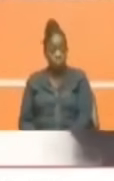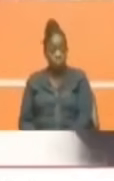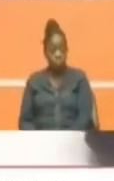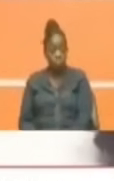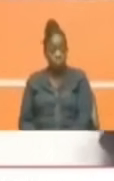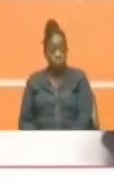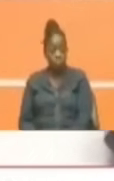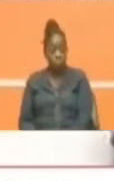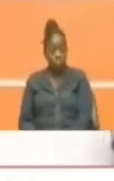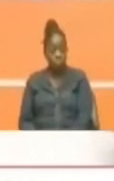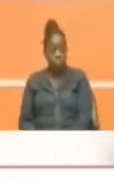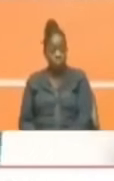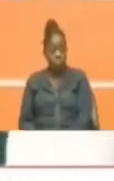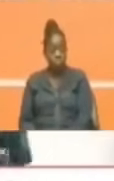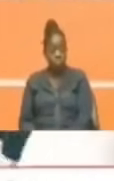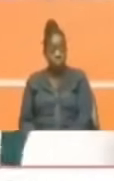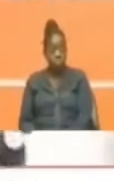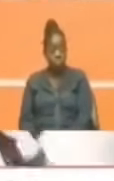TV.